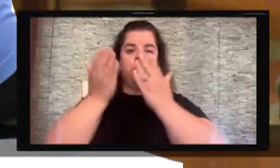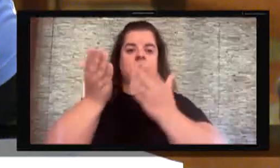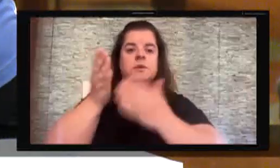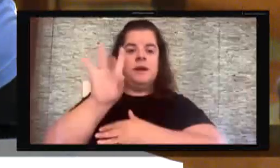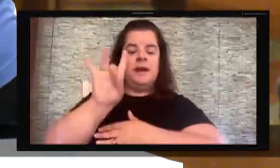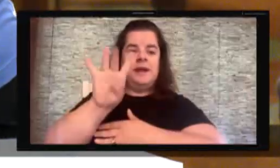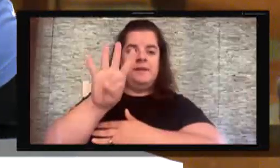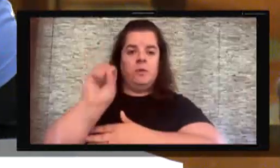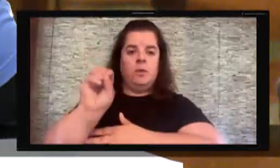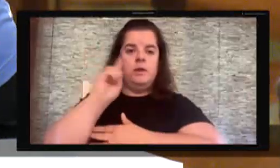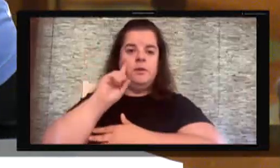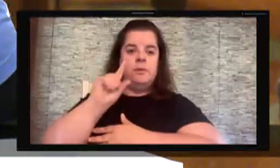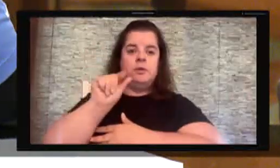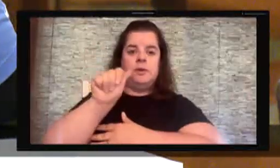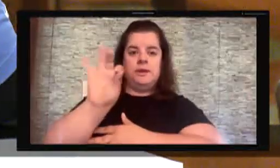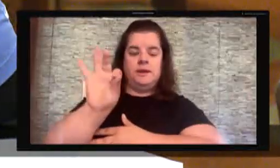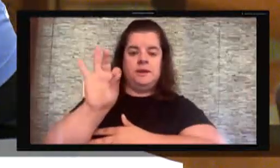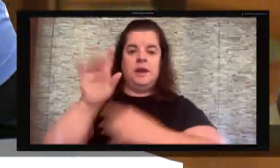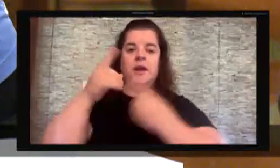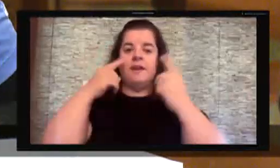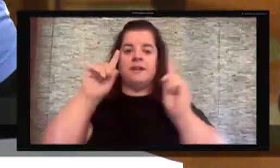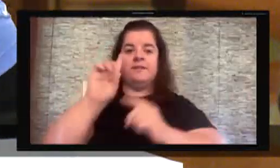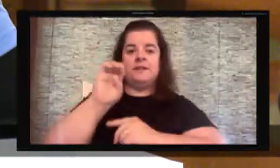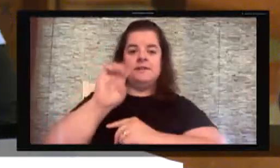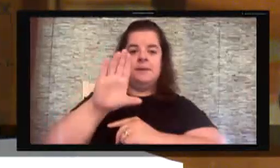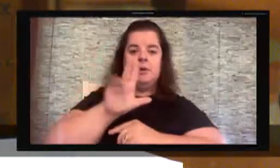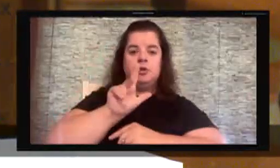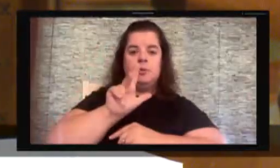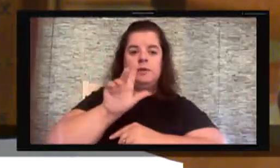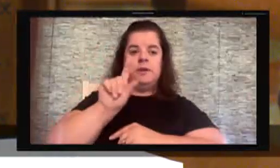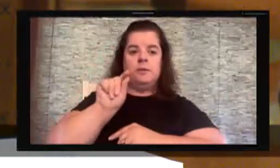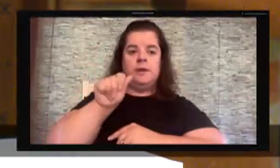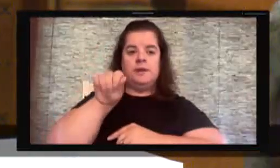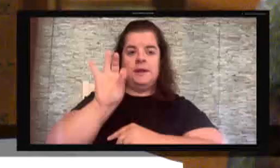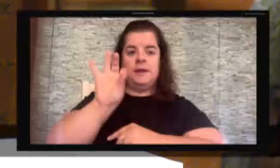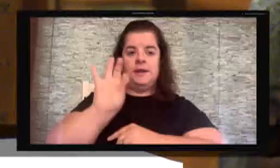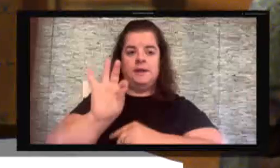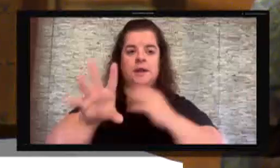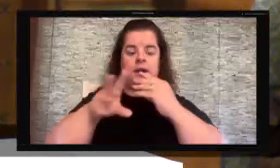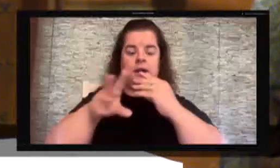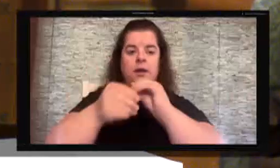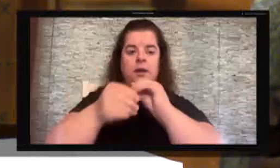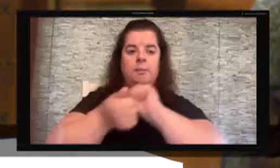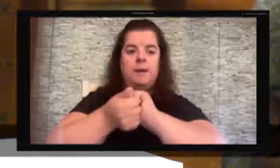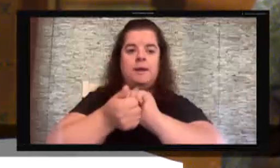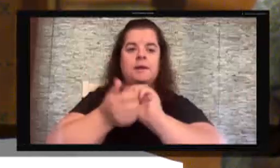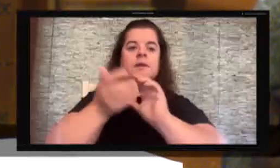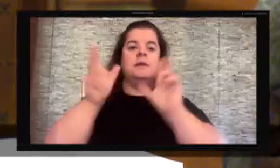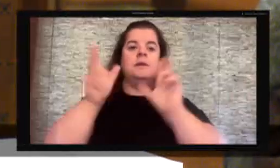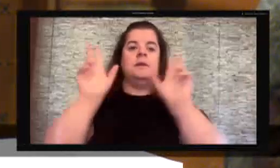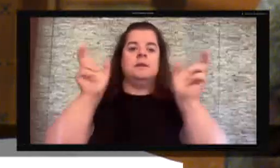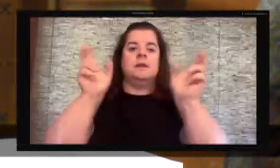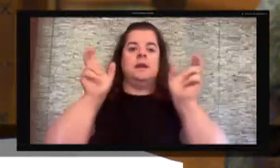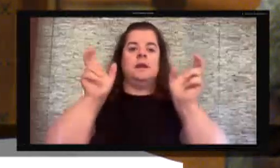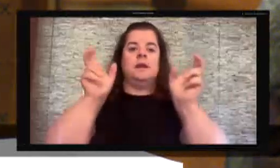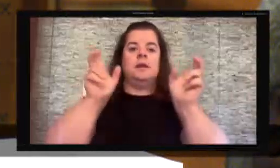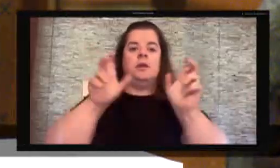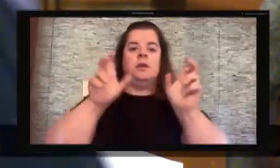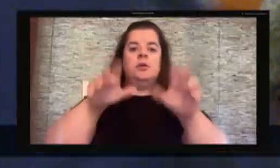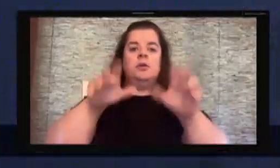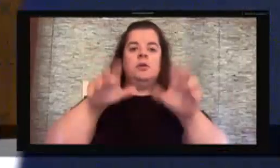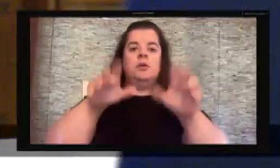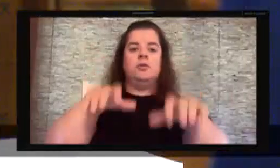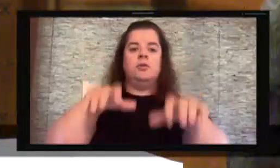of 2019, effective December 23rd, 2019, as amended, entitled Resolution adopting and approving